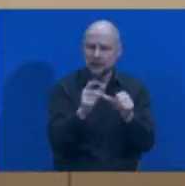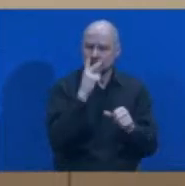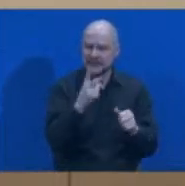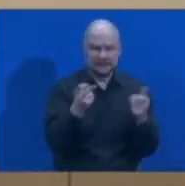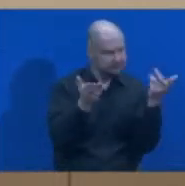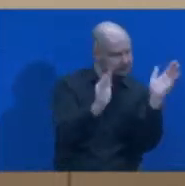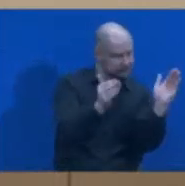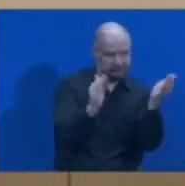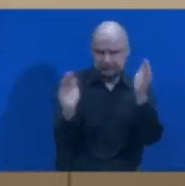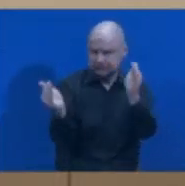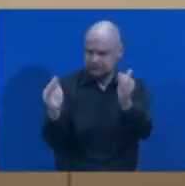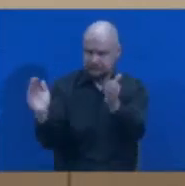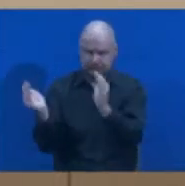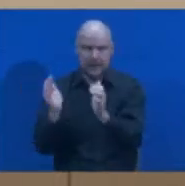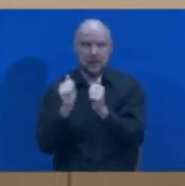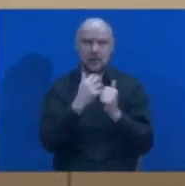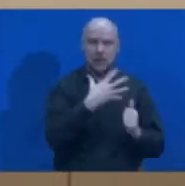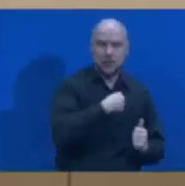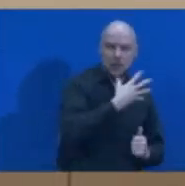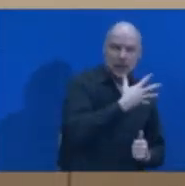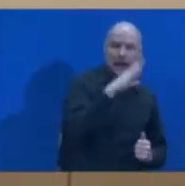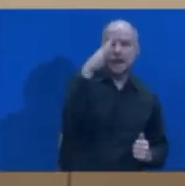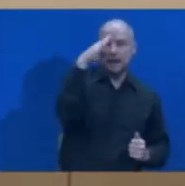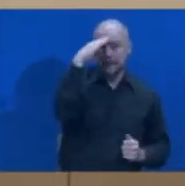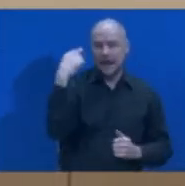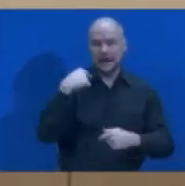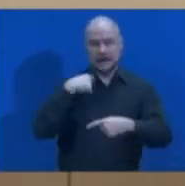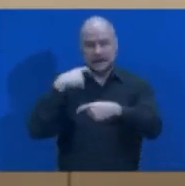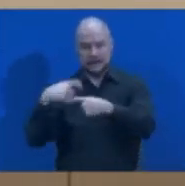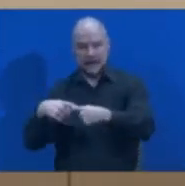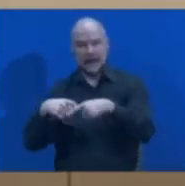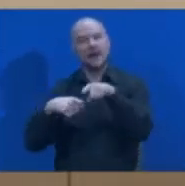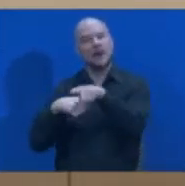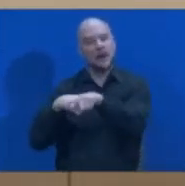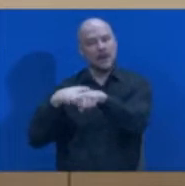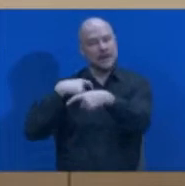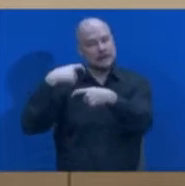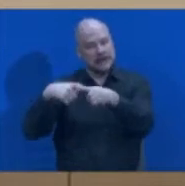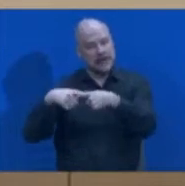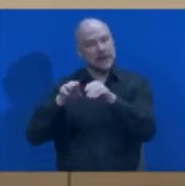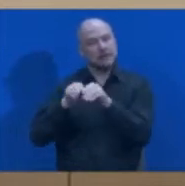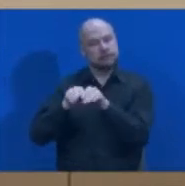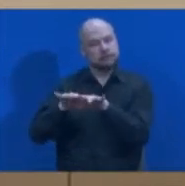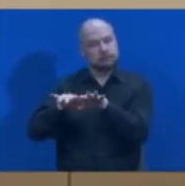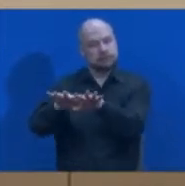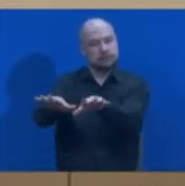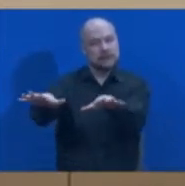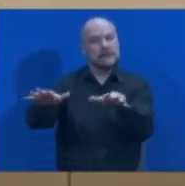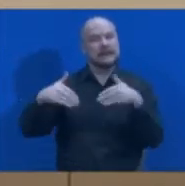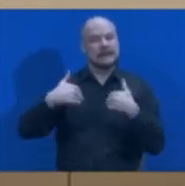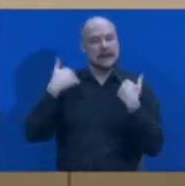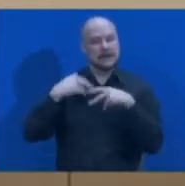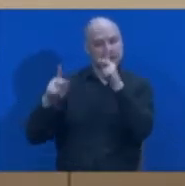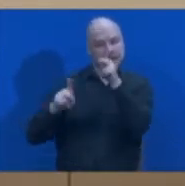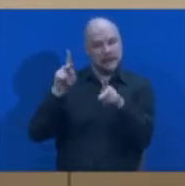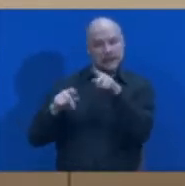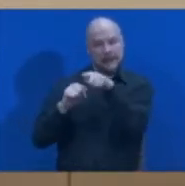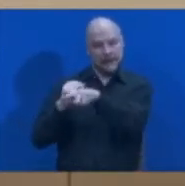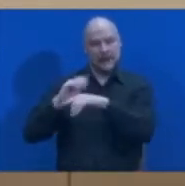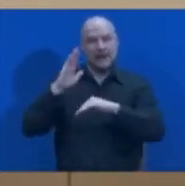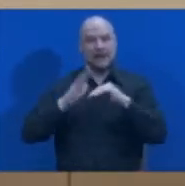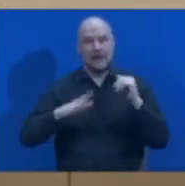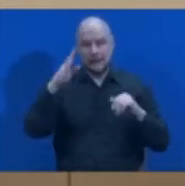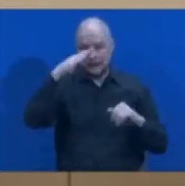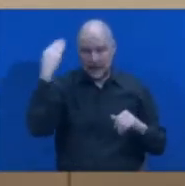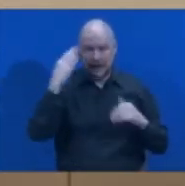of cases in our Latino community. More infections are among younger Hispanics than in the other populations.